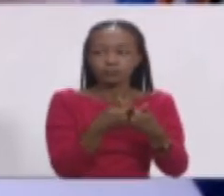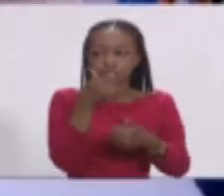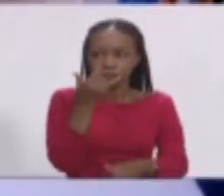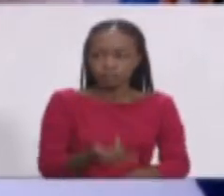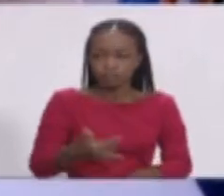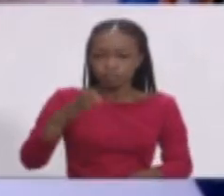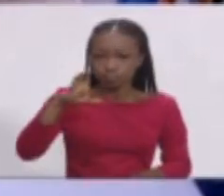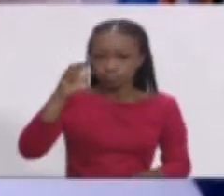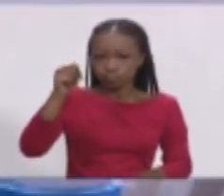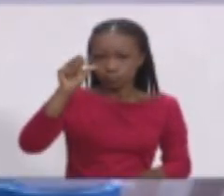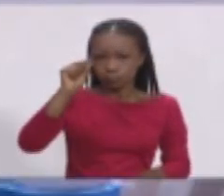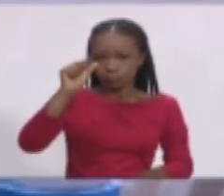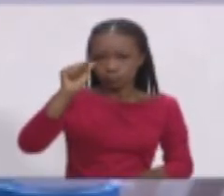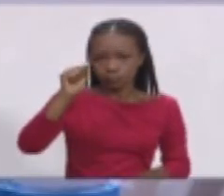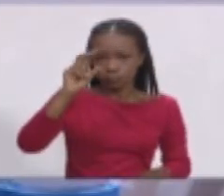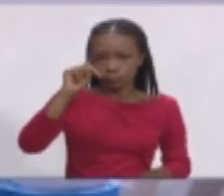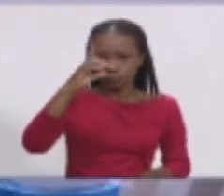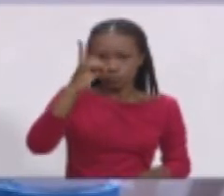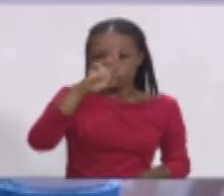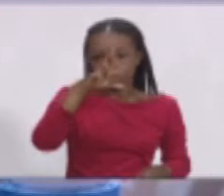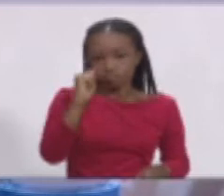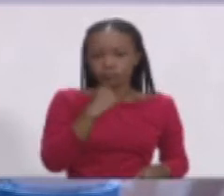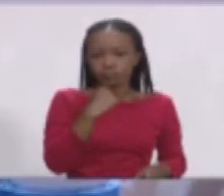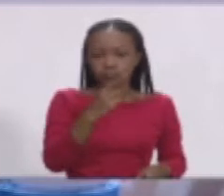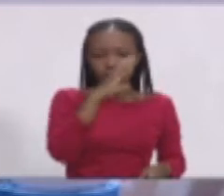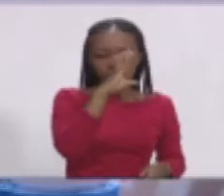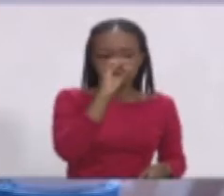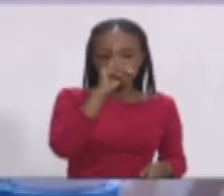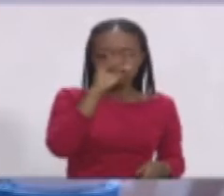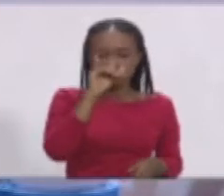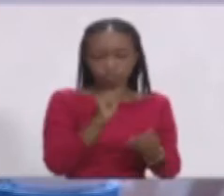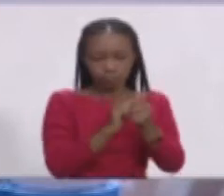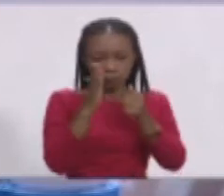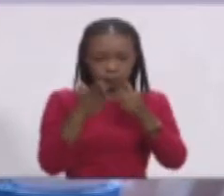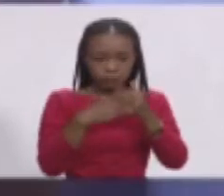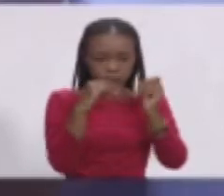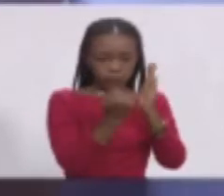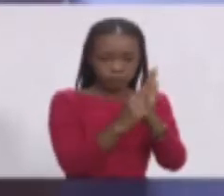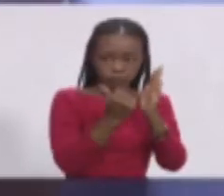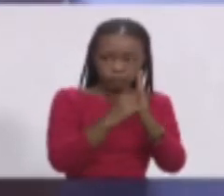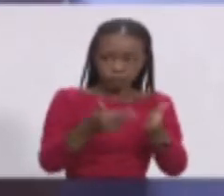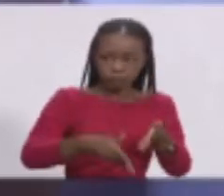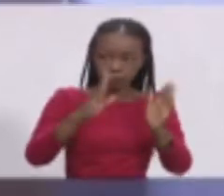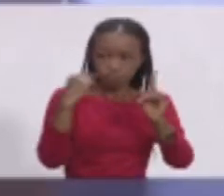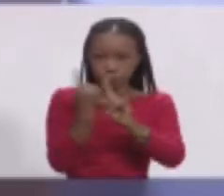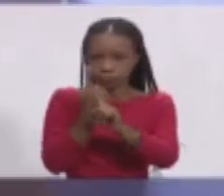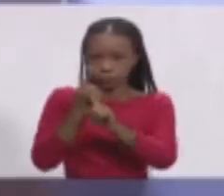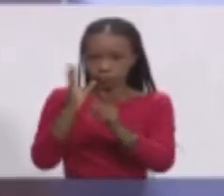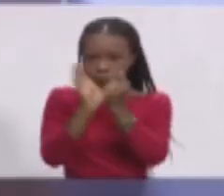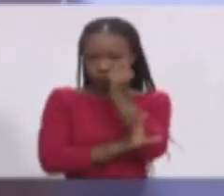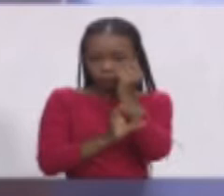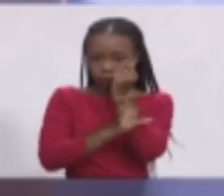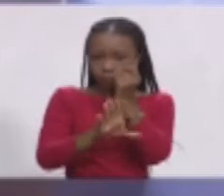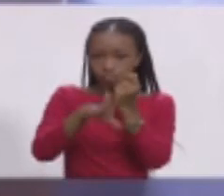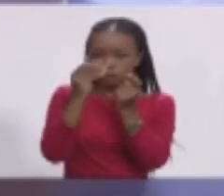Kasanga, who is a mental health expert, says the coronavirus crisis and the restrictive measures that many countries are taking